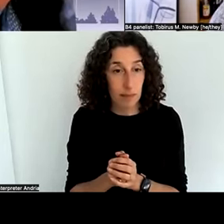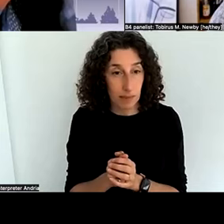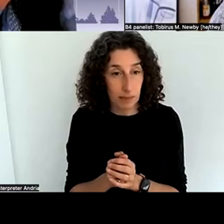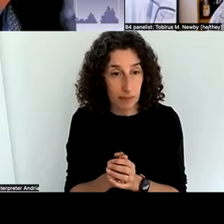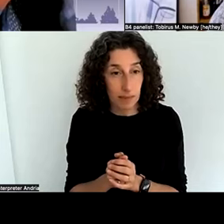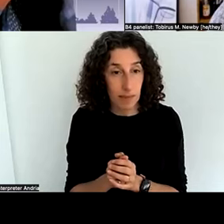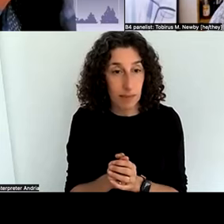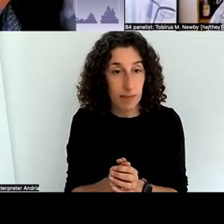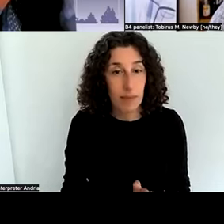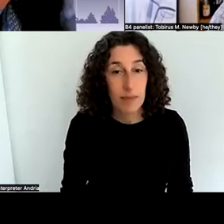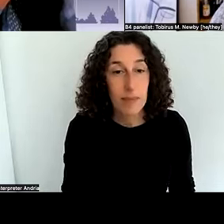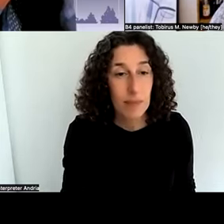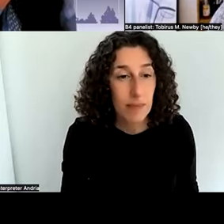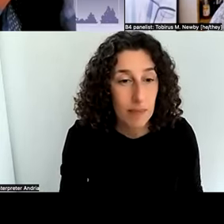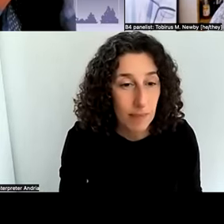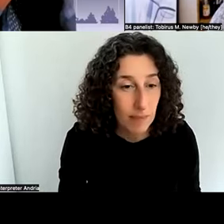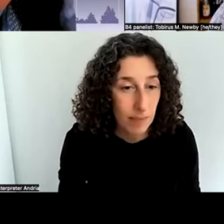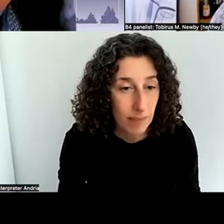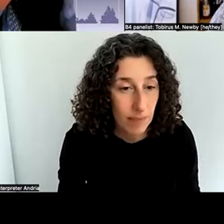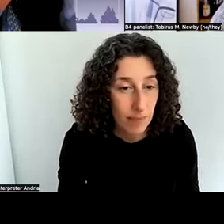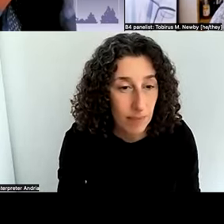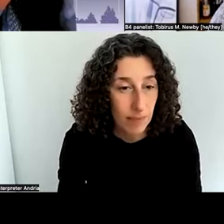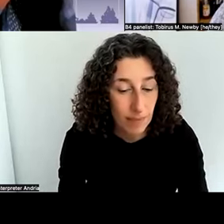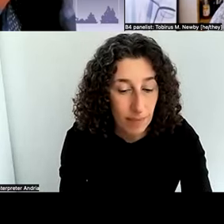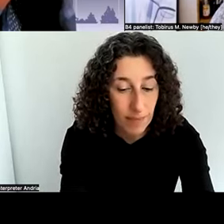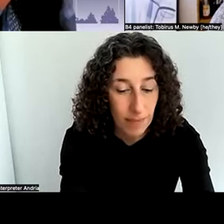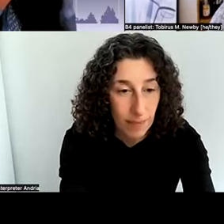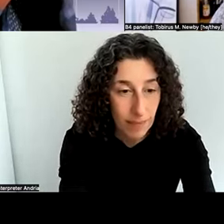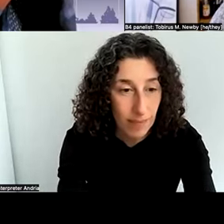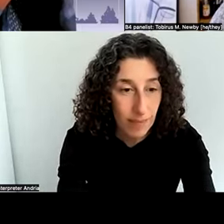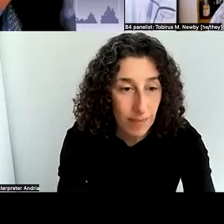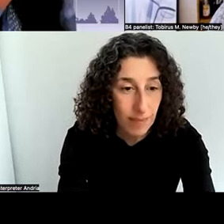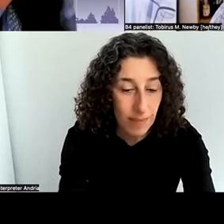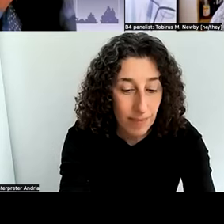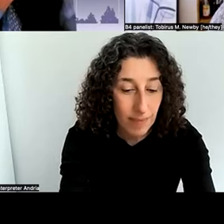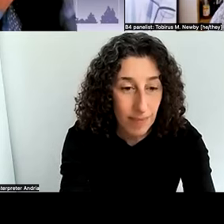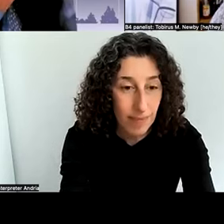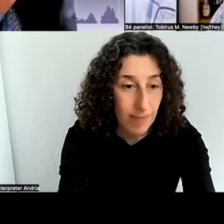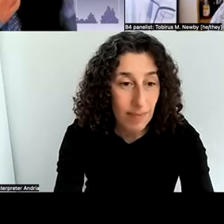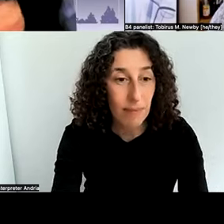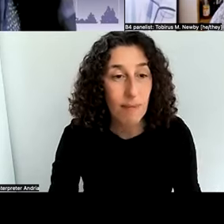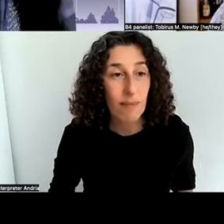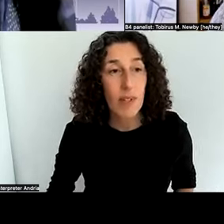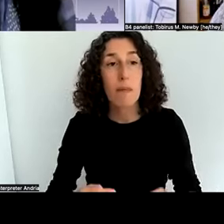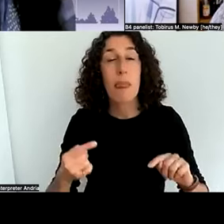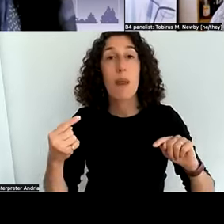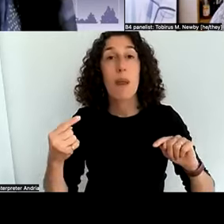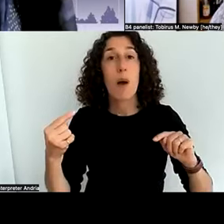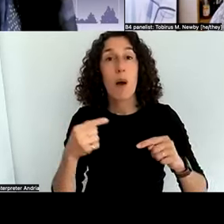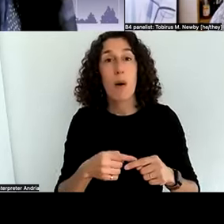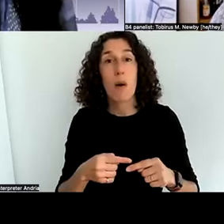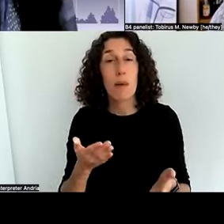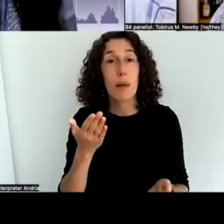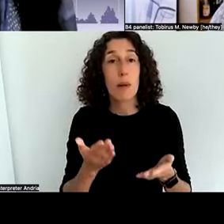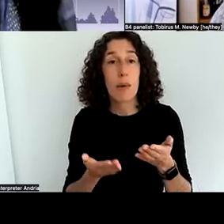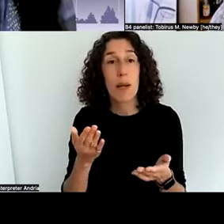anticipating that though our work is the prevention of harm, harm may still happen, and that there will need to be things